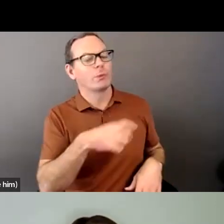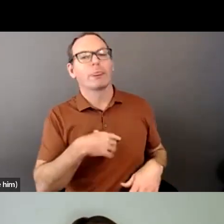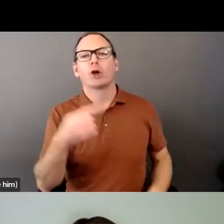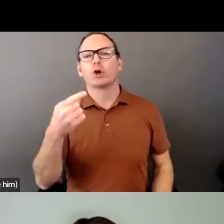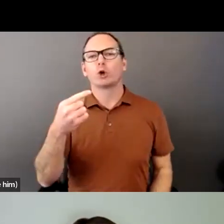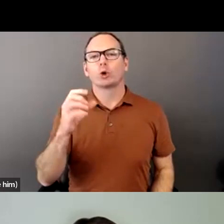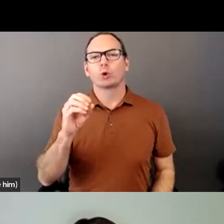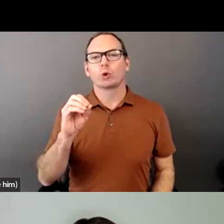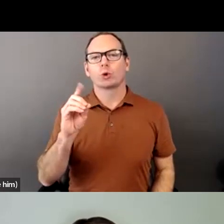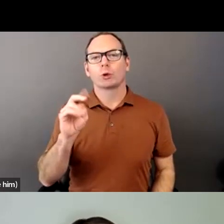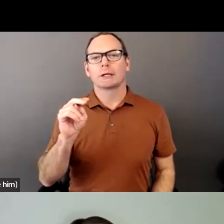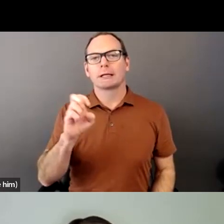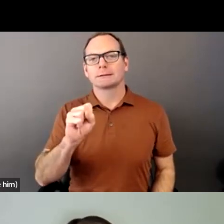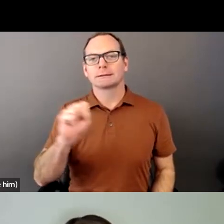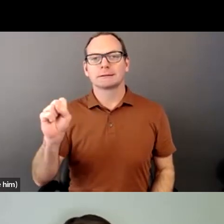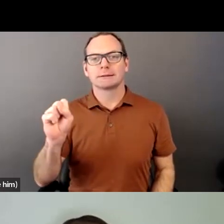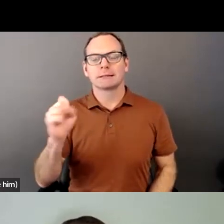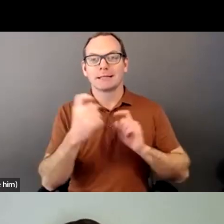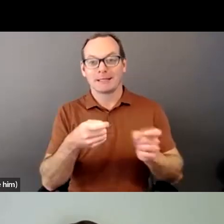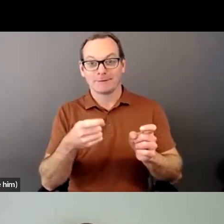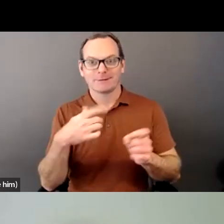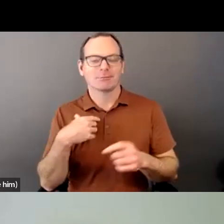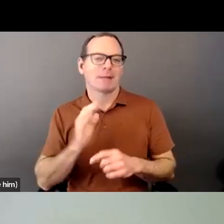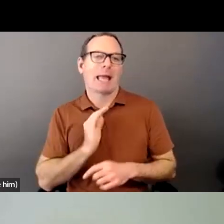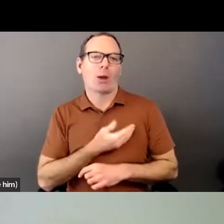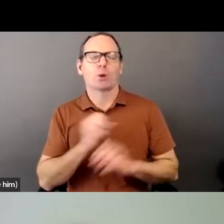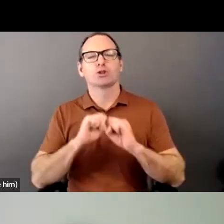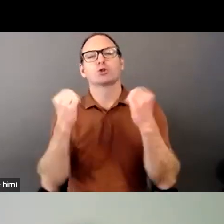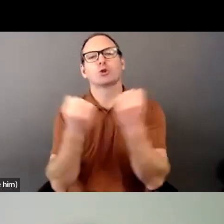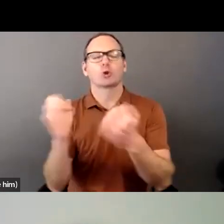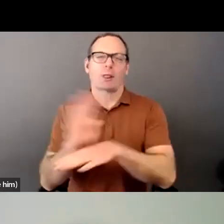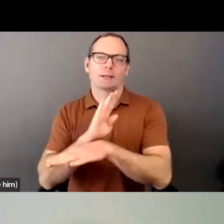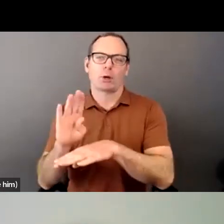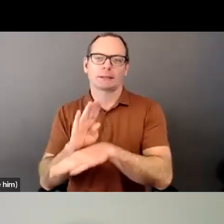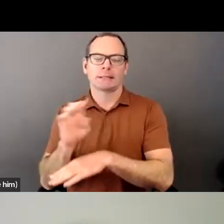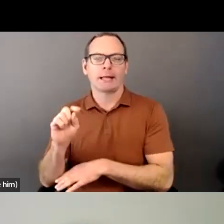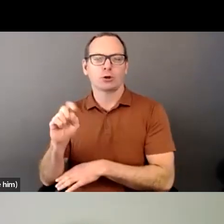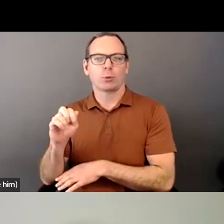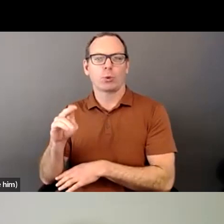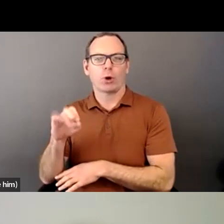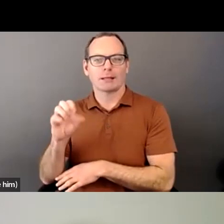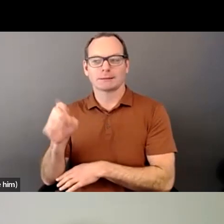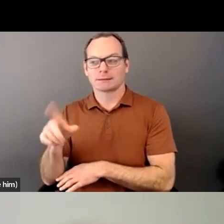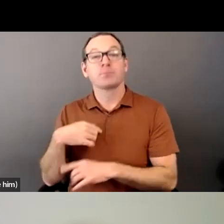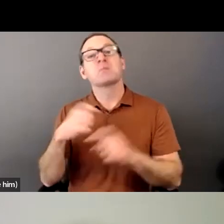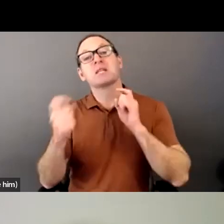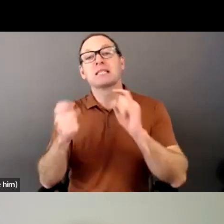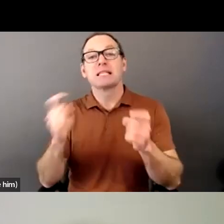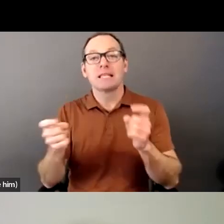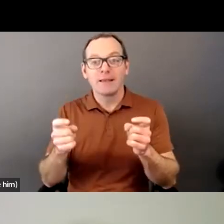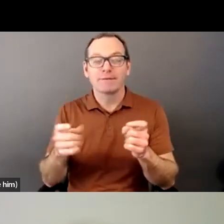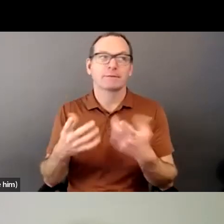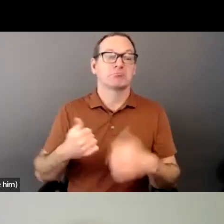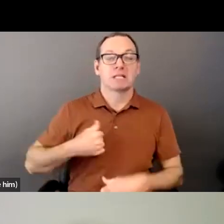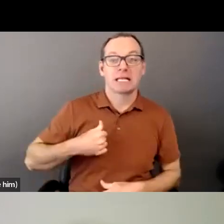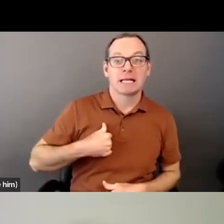is we market the Goodness Gift as gift giving for businesses, small or large, Canadian or not